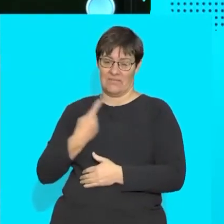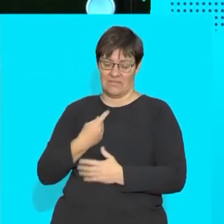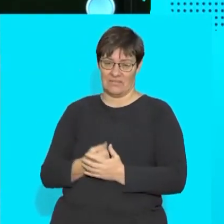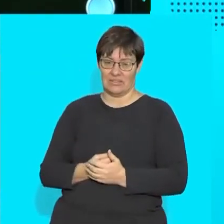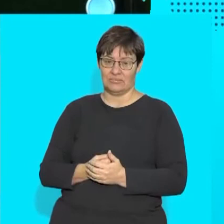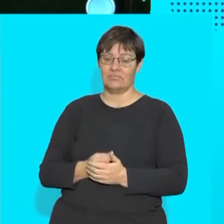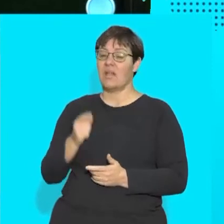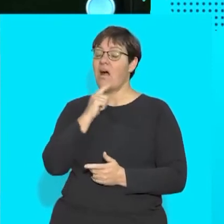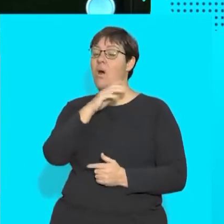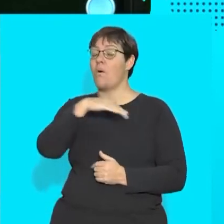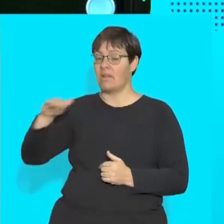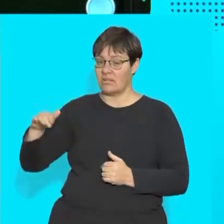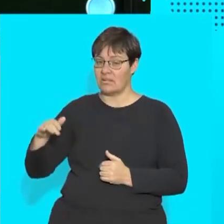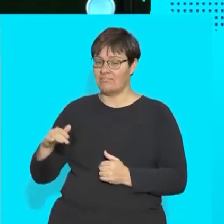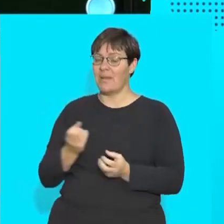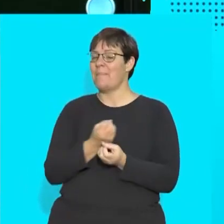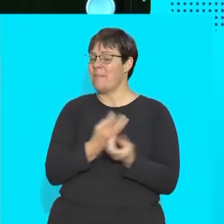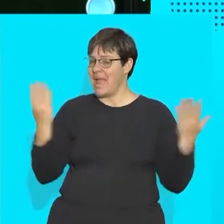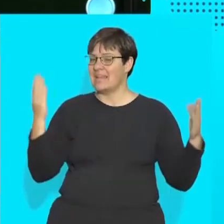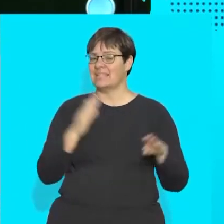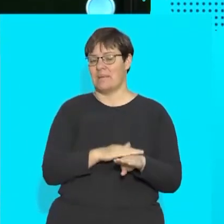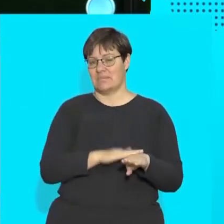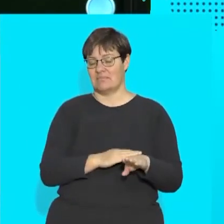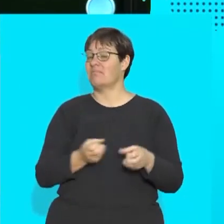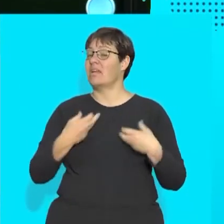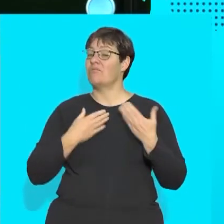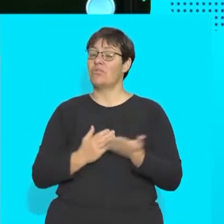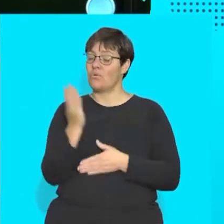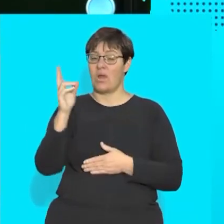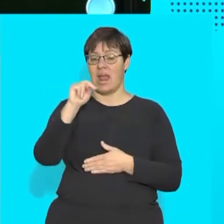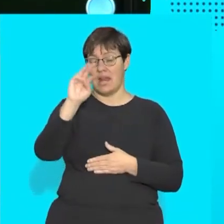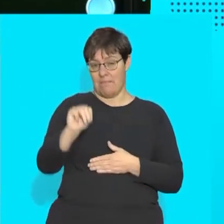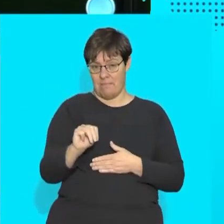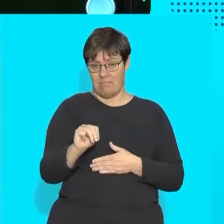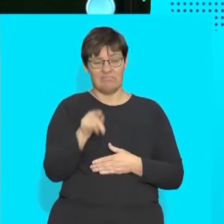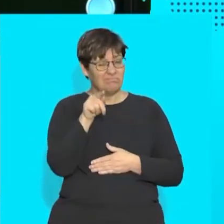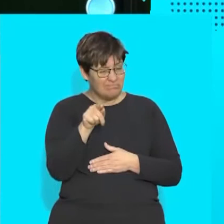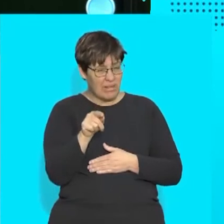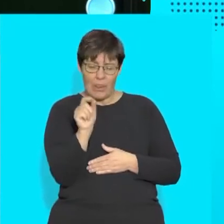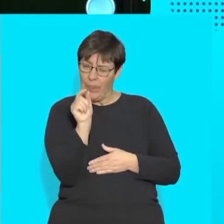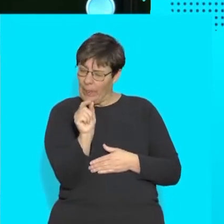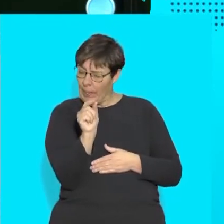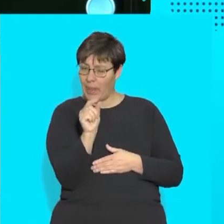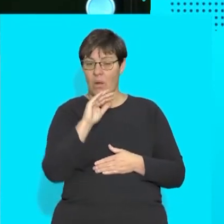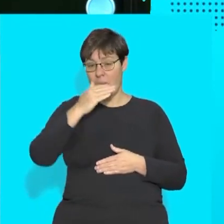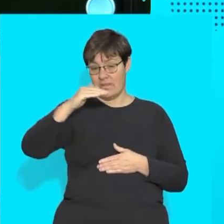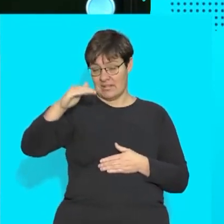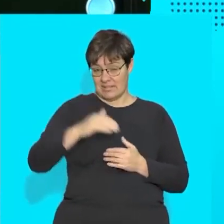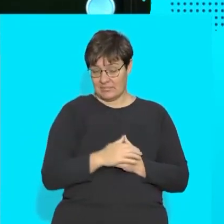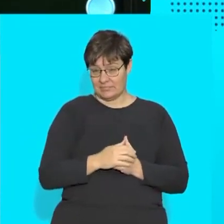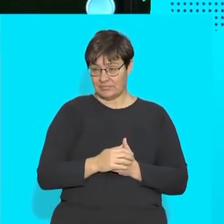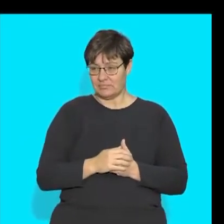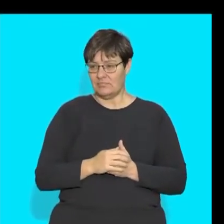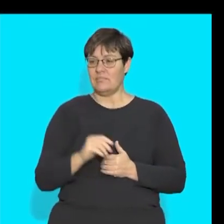this section, our wavelengths are often given to us in nanometers, very, very small